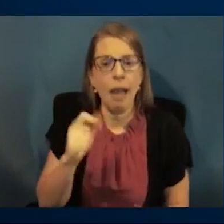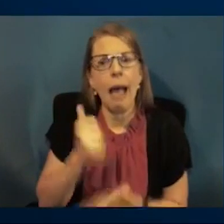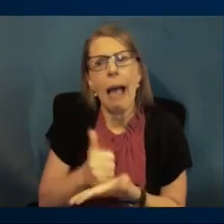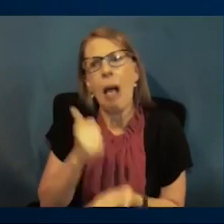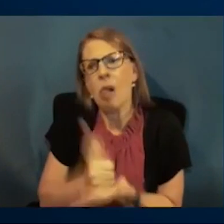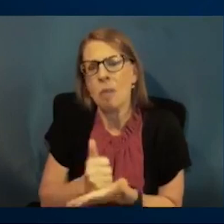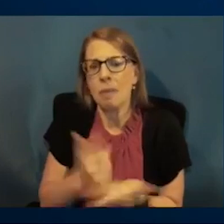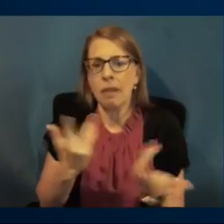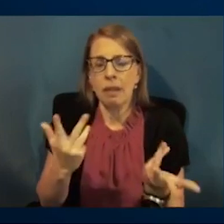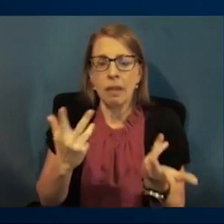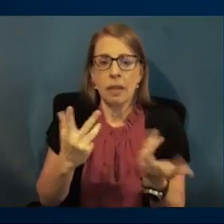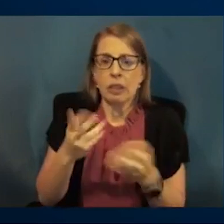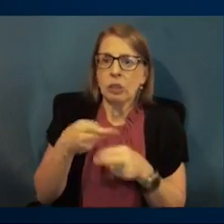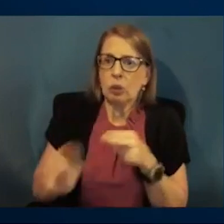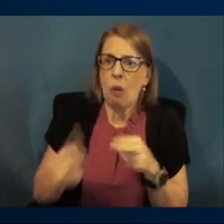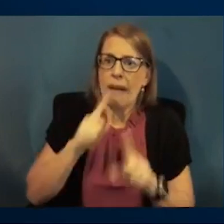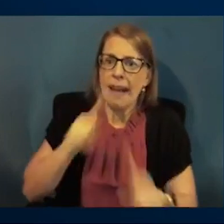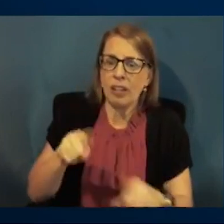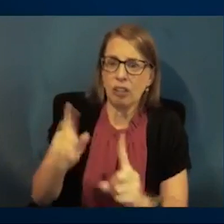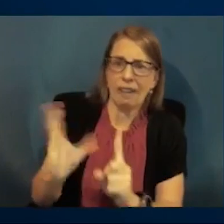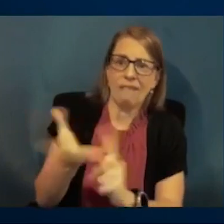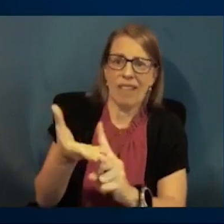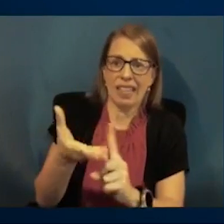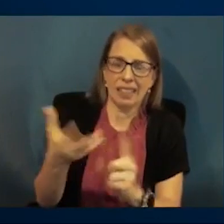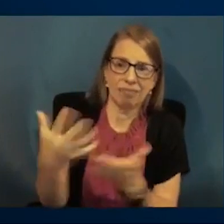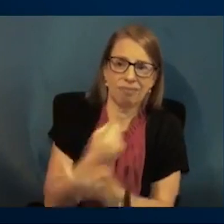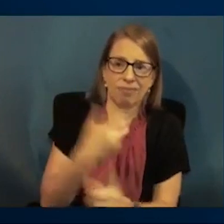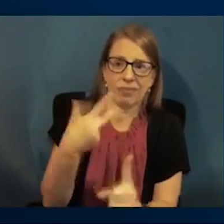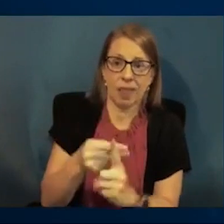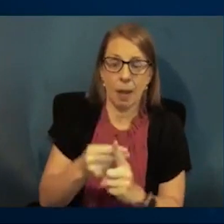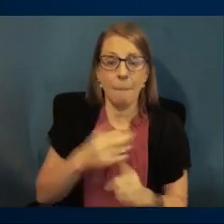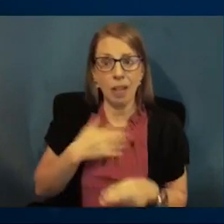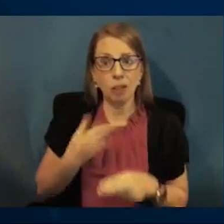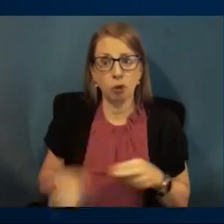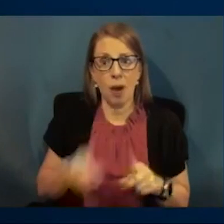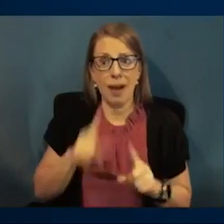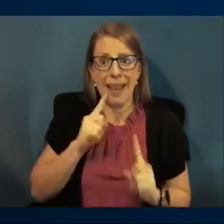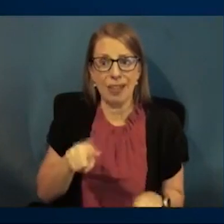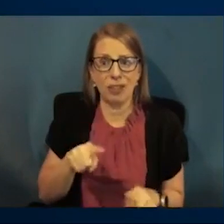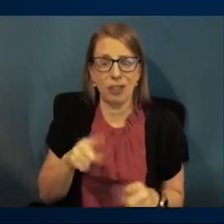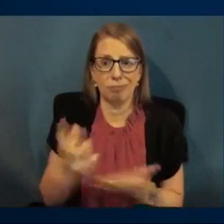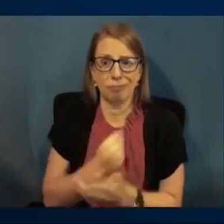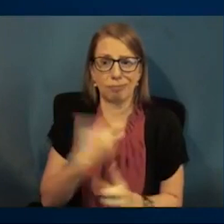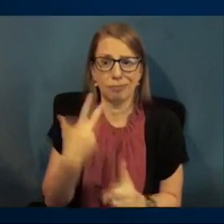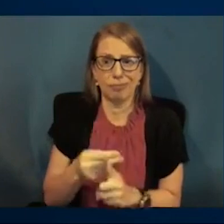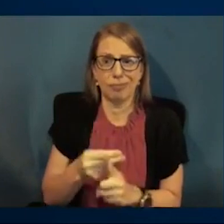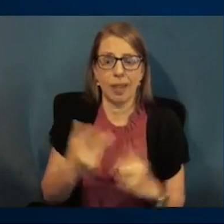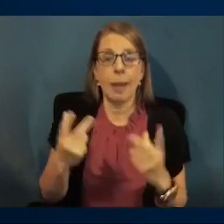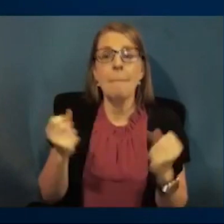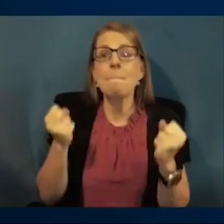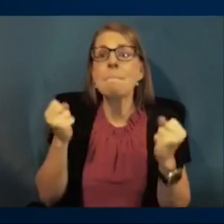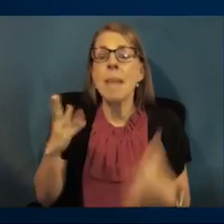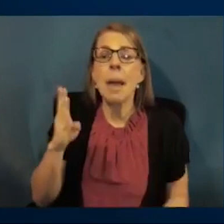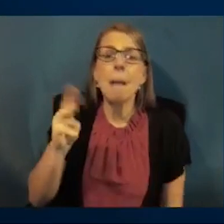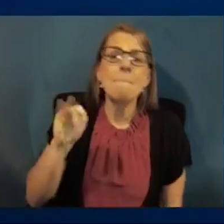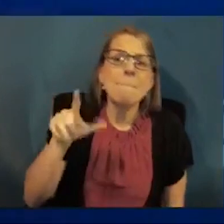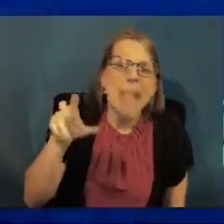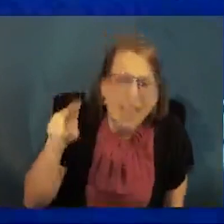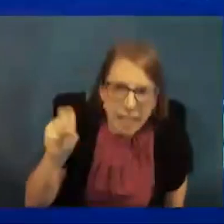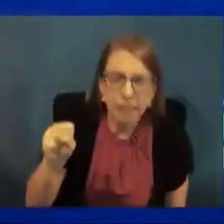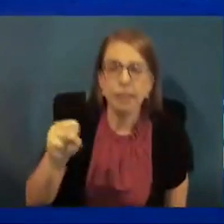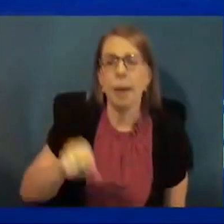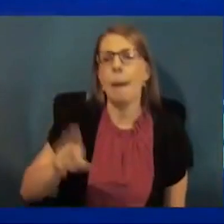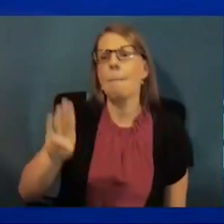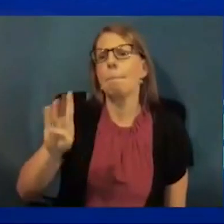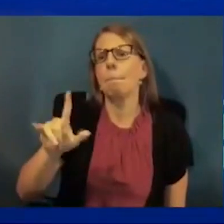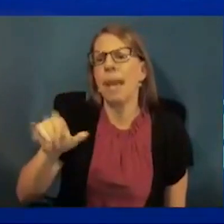him otherwise? My short answer is to get the vaccine. Millions, billions of doses have been given across the world,